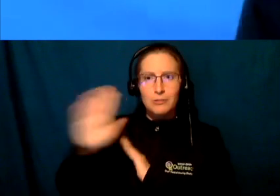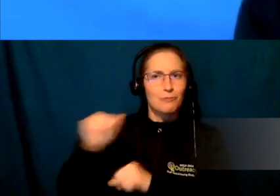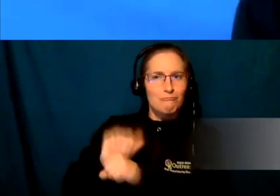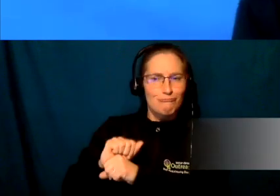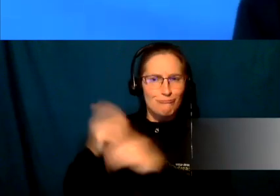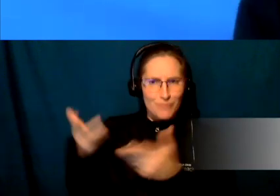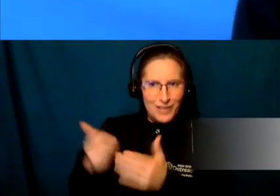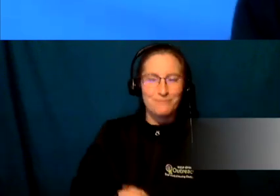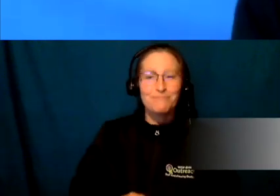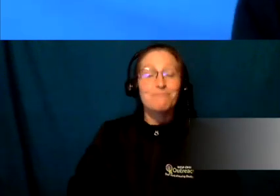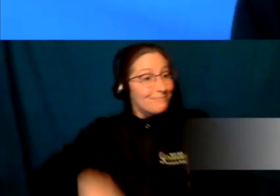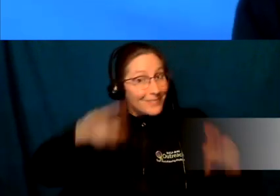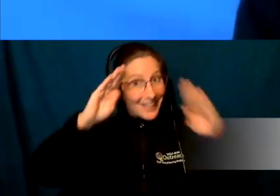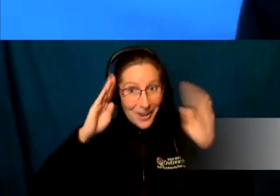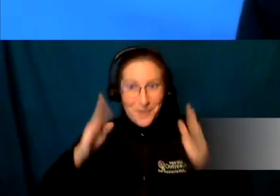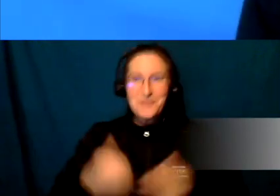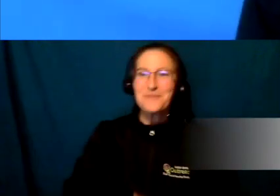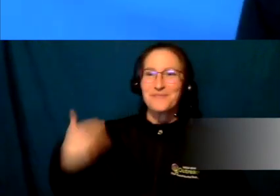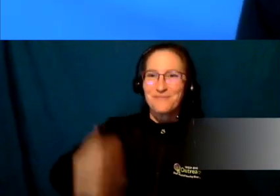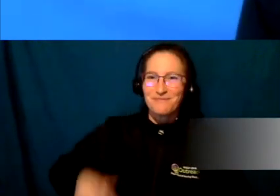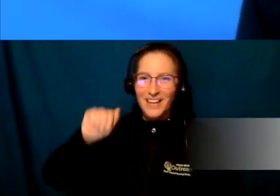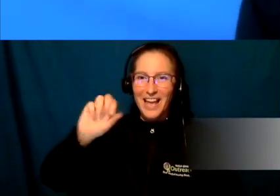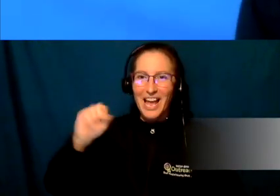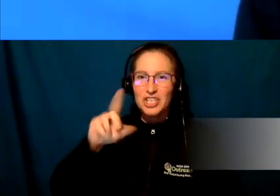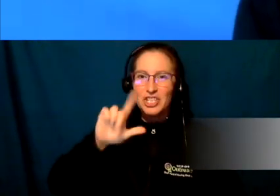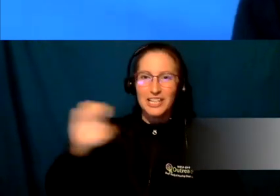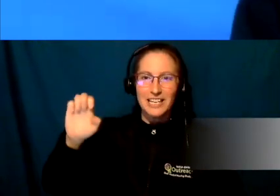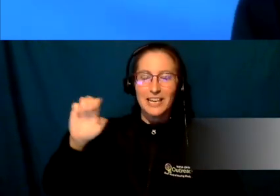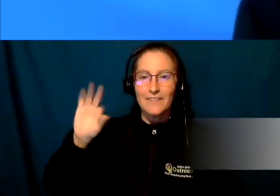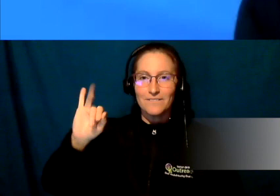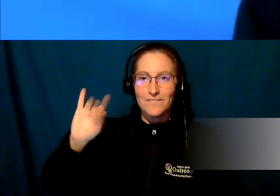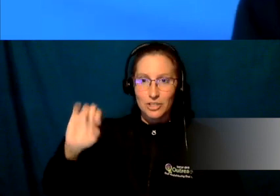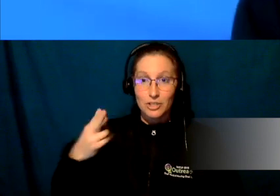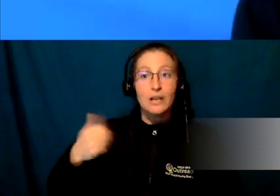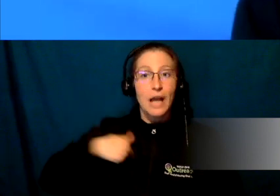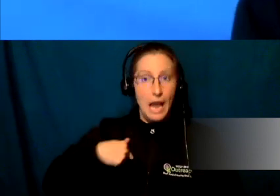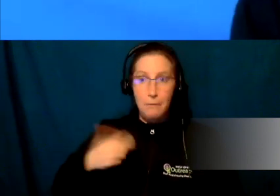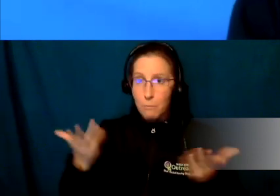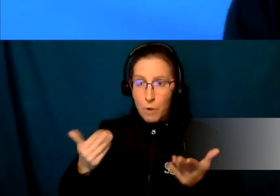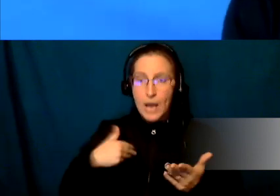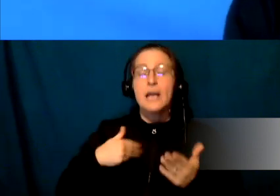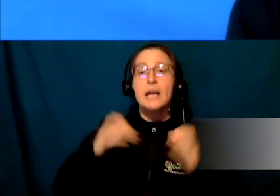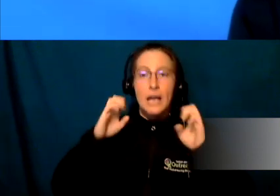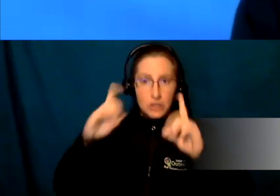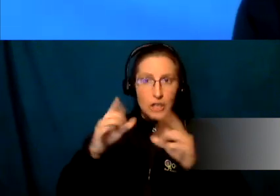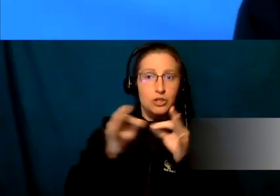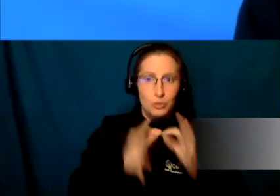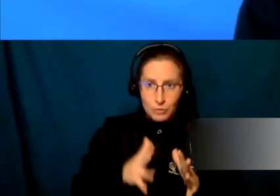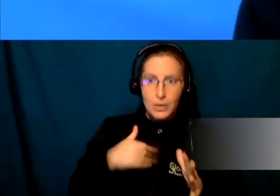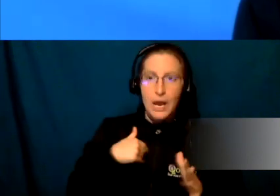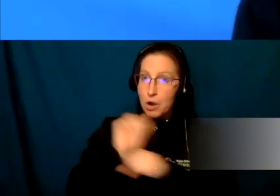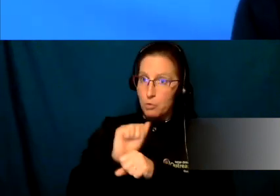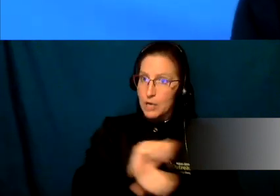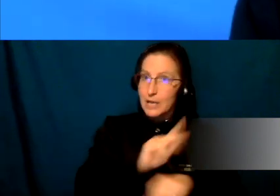Hi. I'm Ashlee Finch. I'm an educational interpreter. So I work in K through 12,